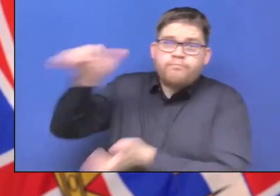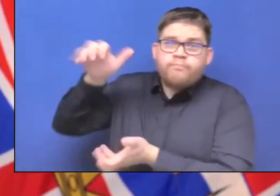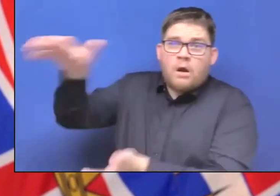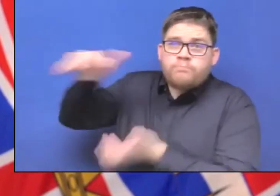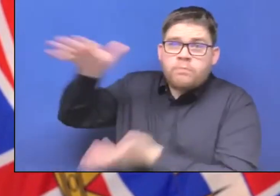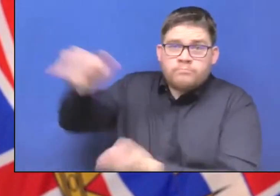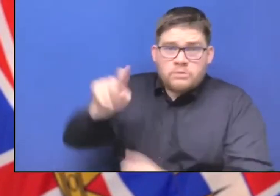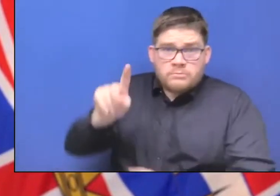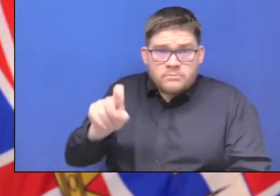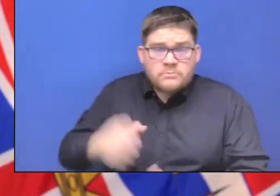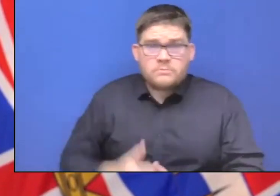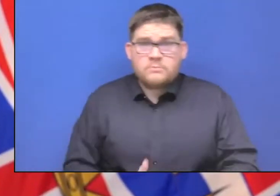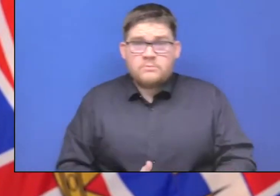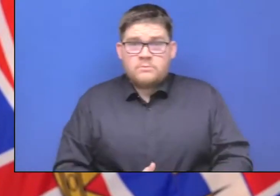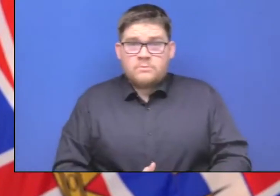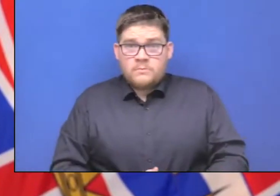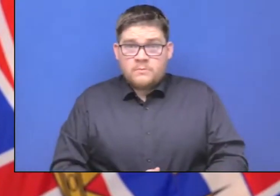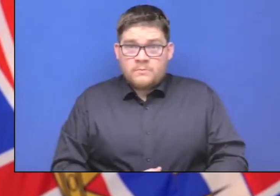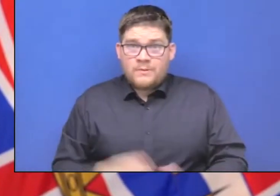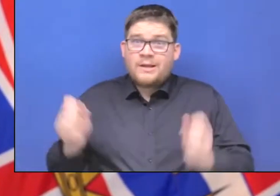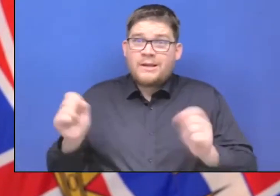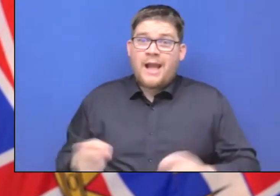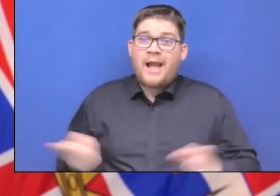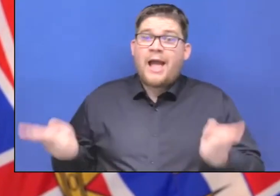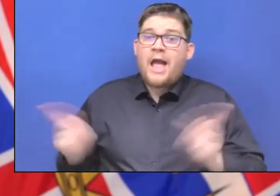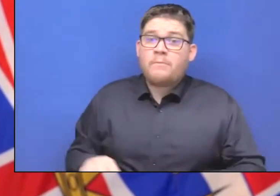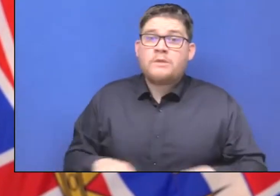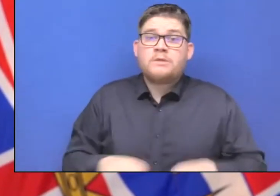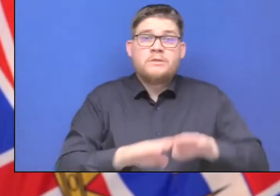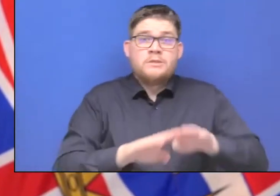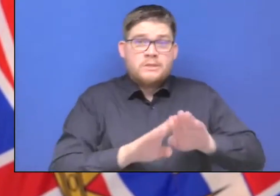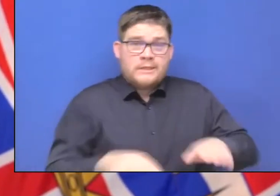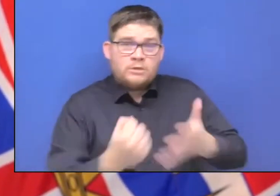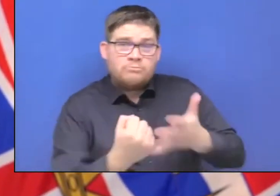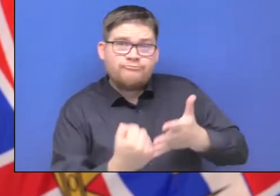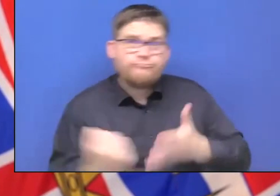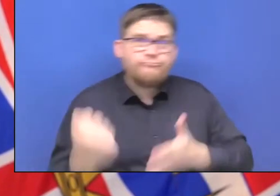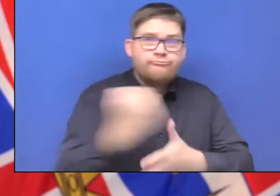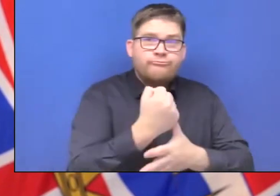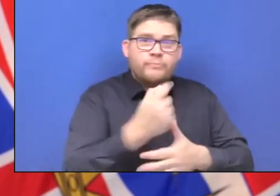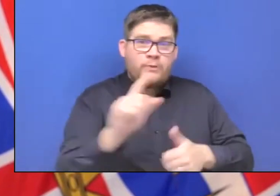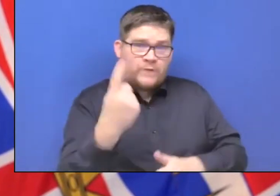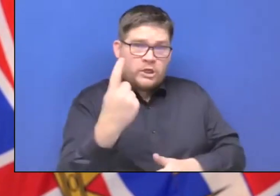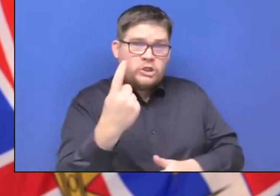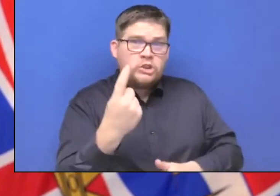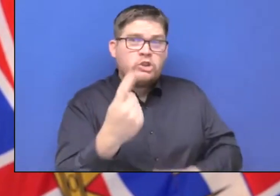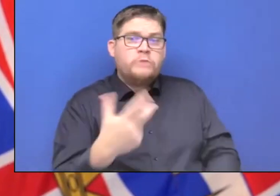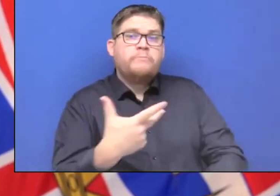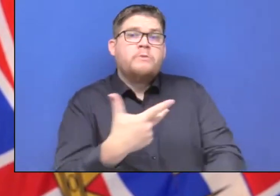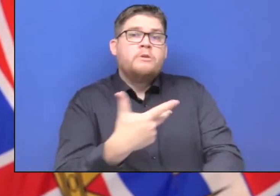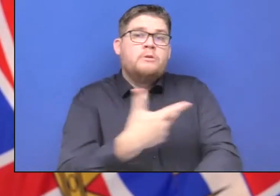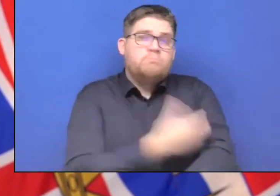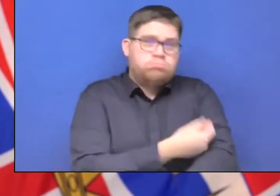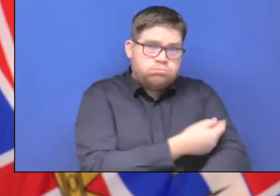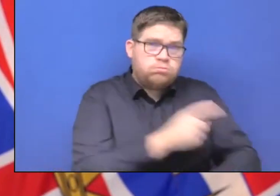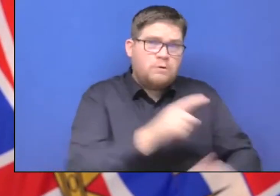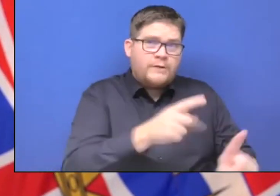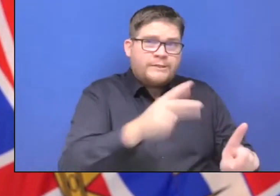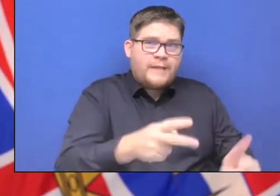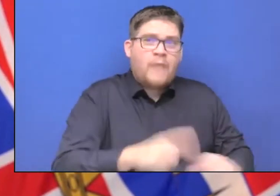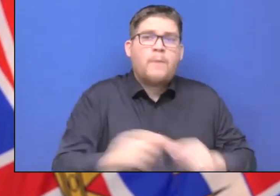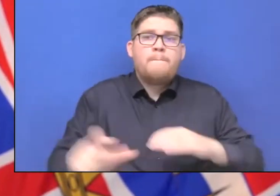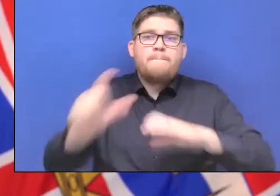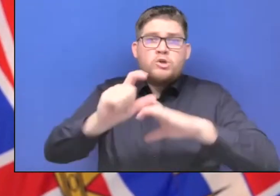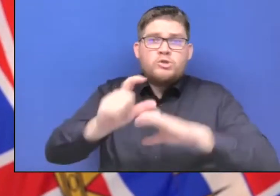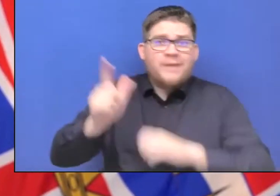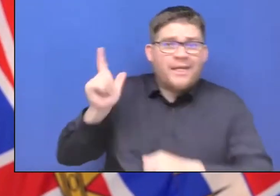be pushed back in order to ensure children are immunized, or vice versa? How are those challenges getting grappled with as we await